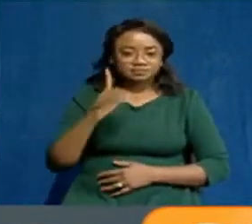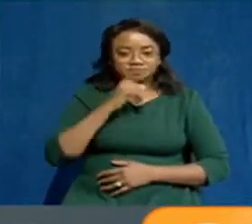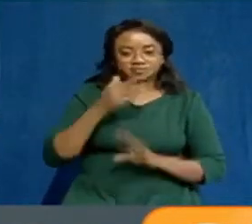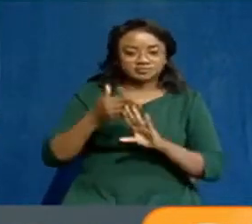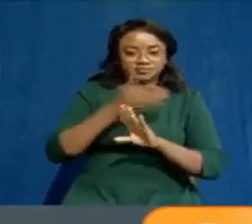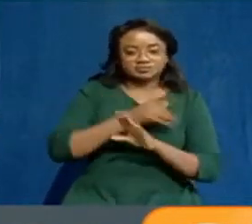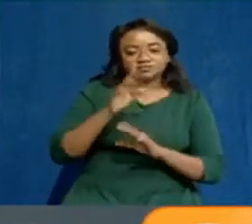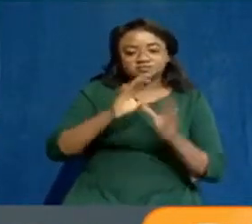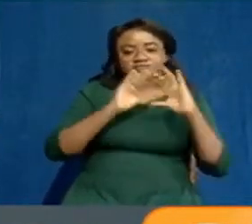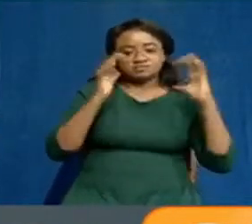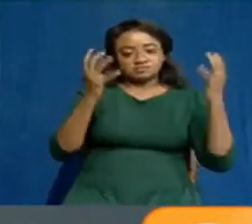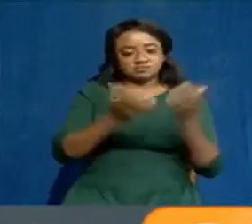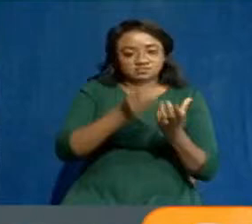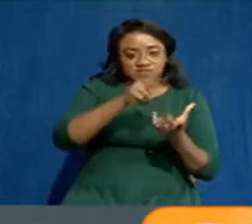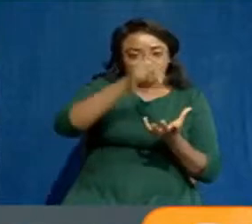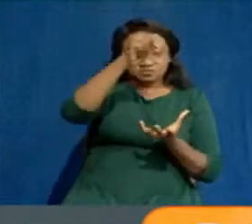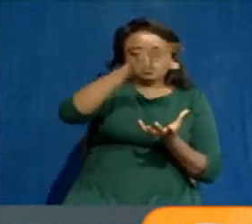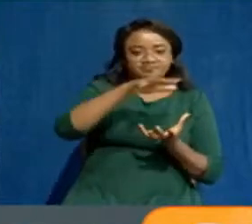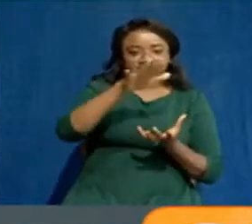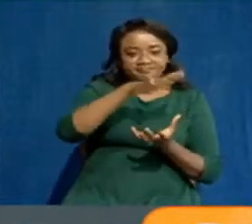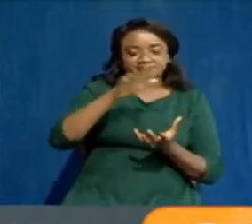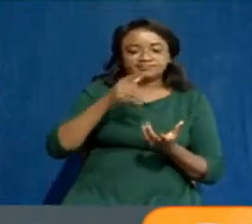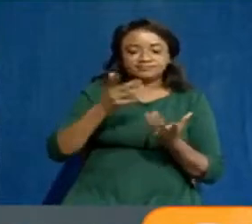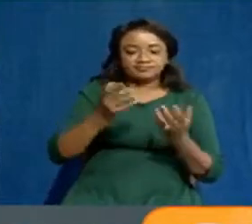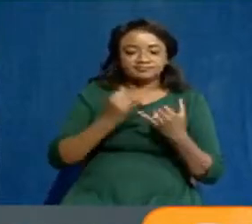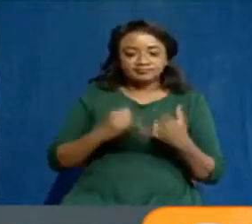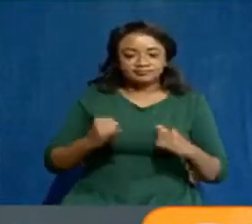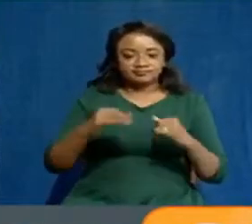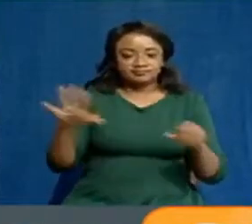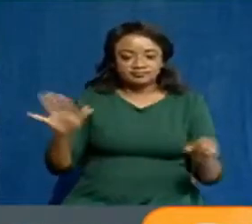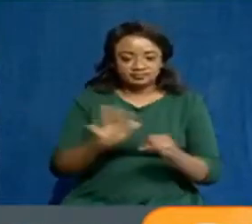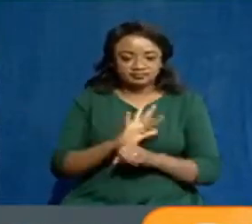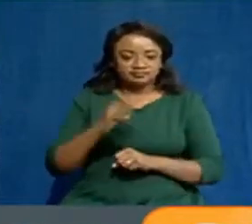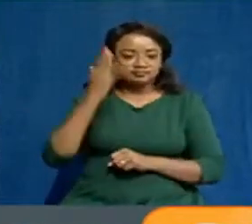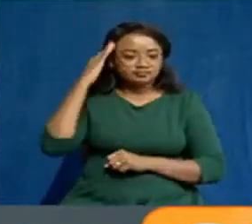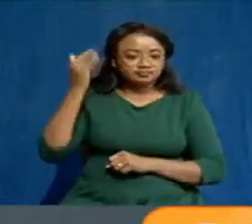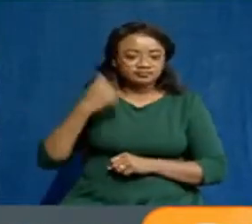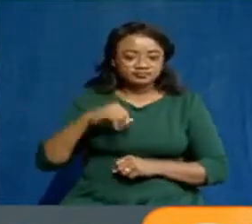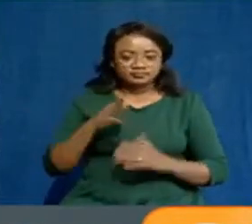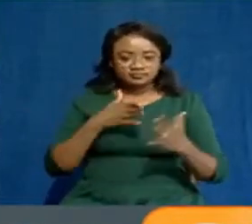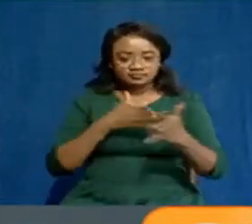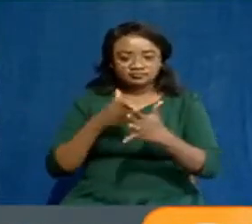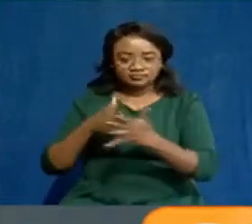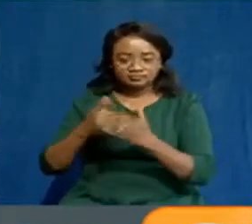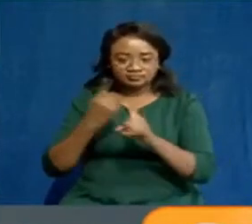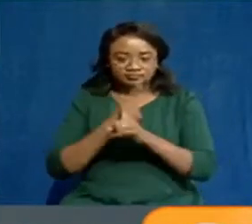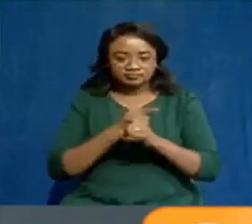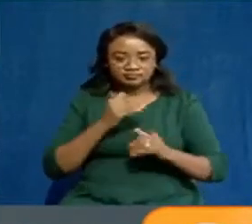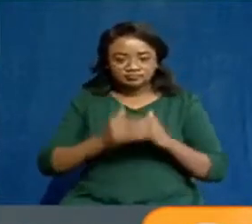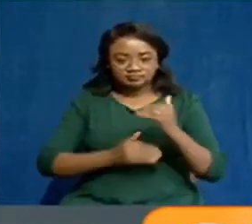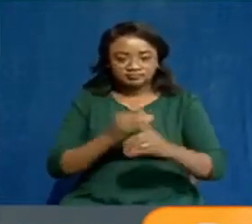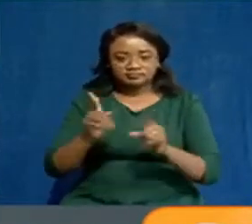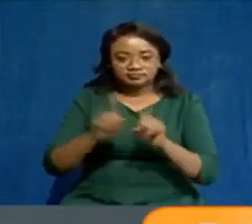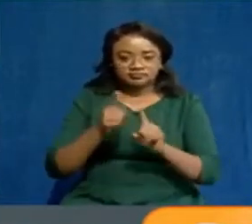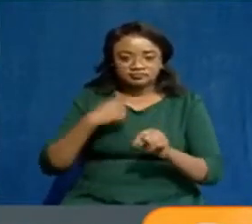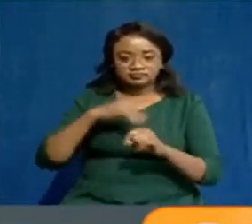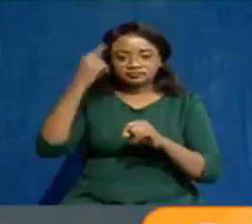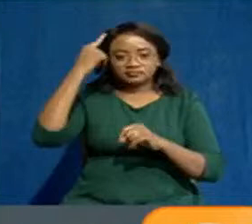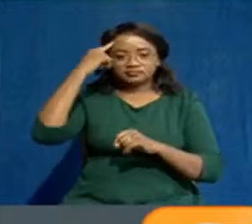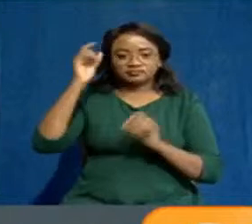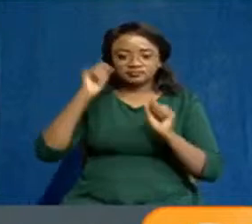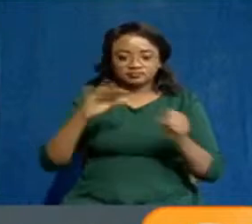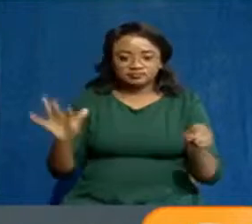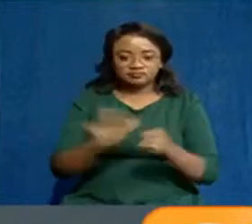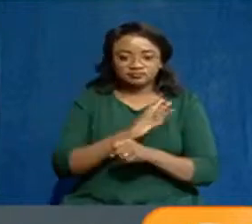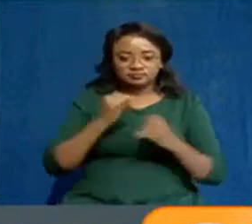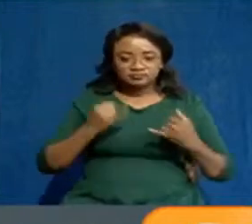north. They are yet to fully implement it. Why are we trying to leapfrog certain processes, yeah, and imagine that we can be able to fully implement